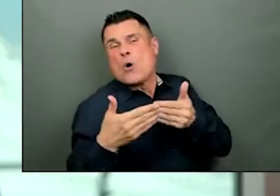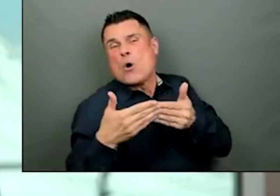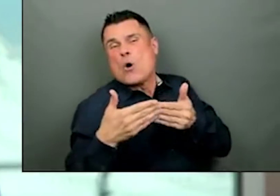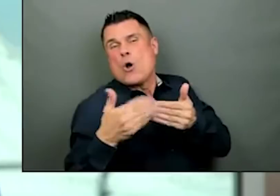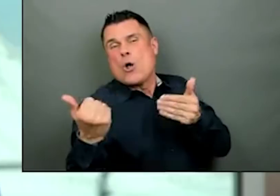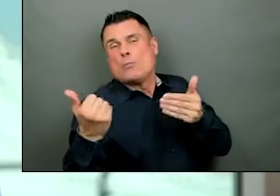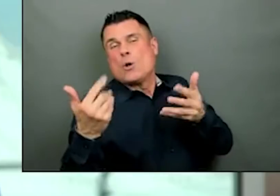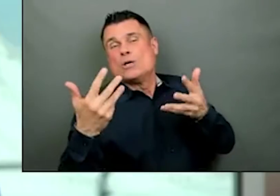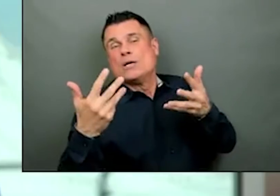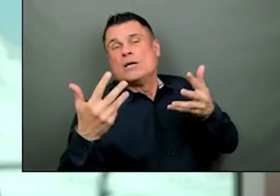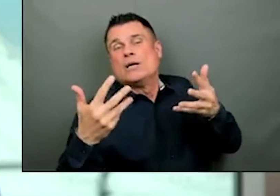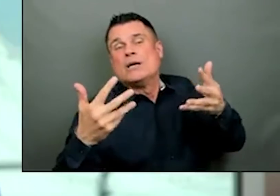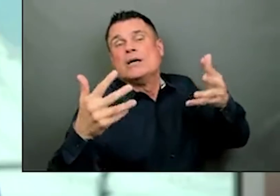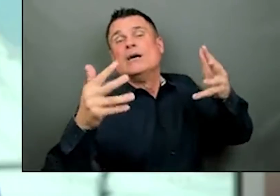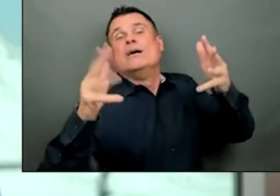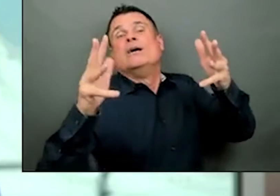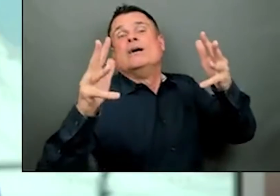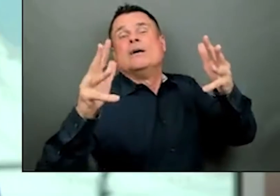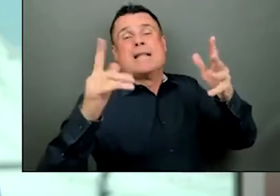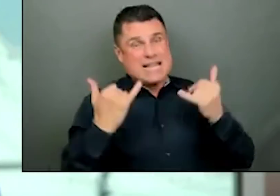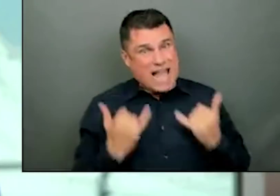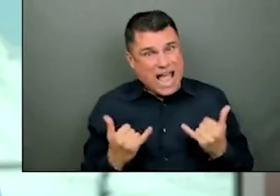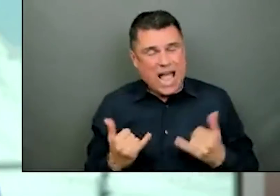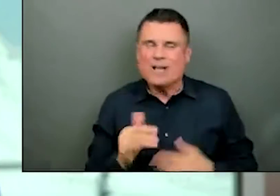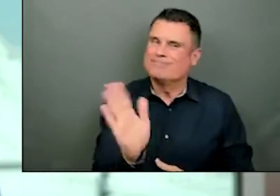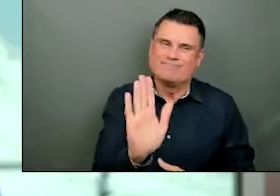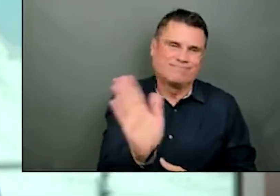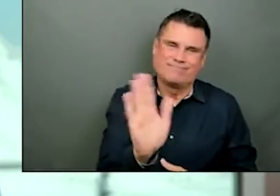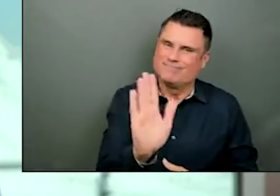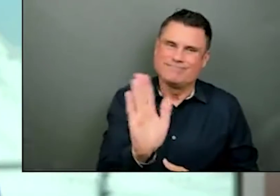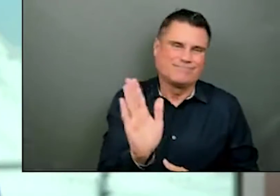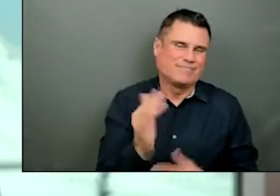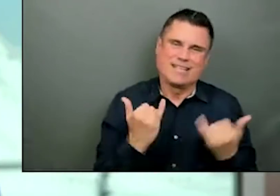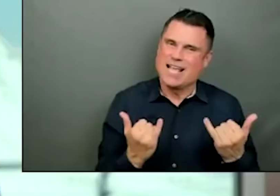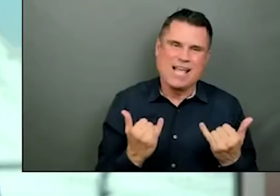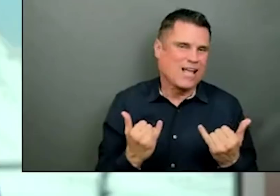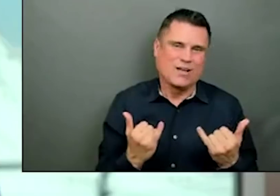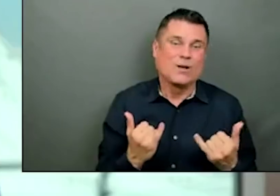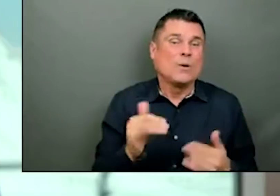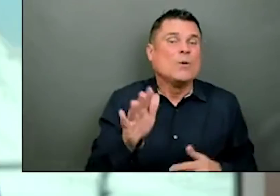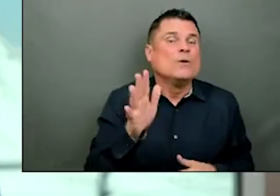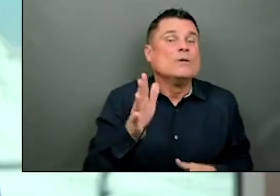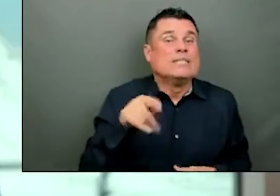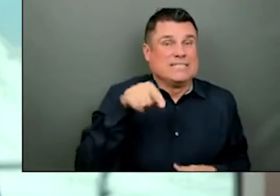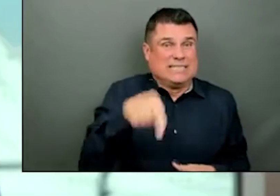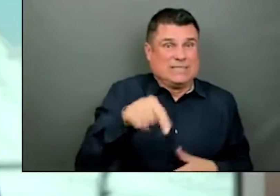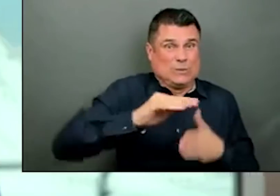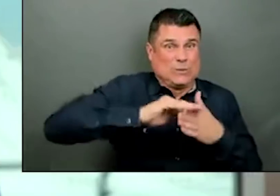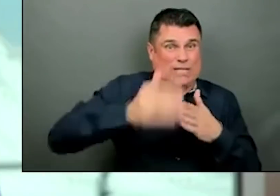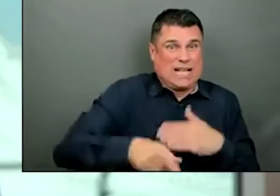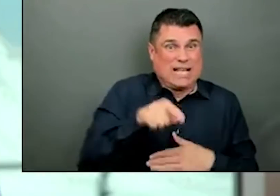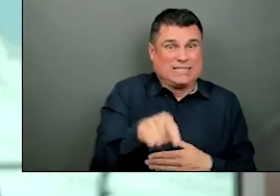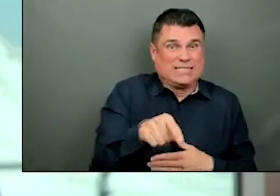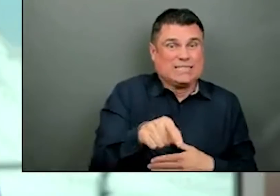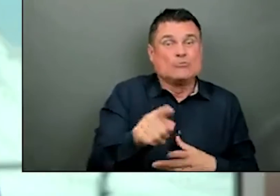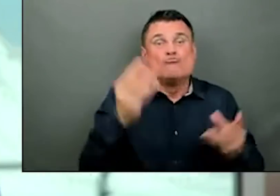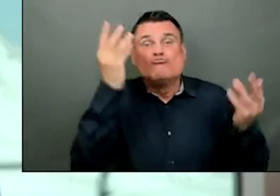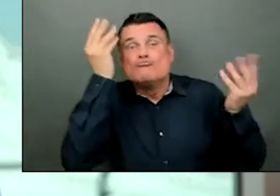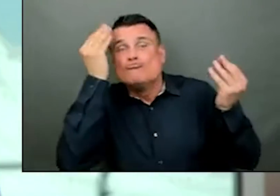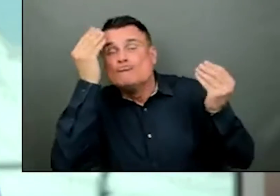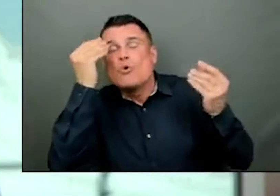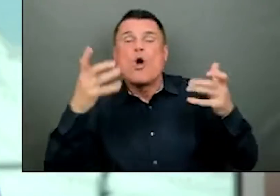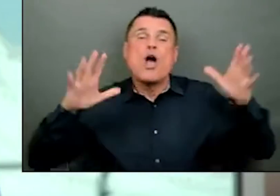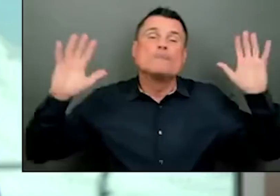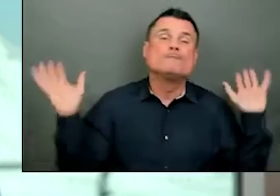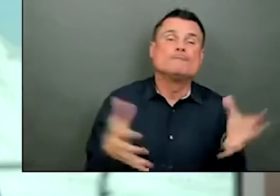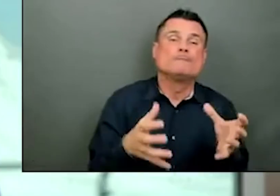with anyone other than your immediate household in this weekend, it must be outdoors. And all of the